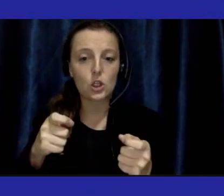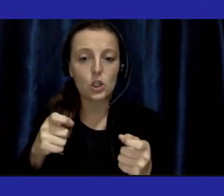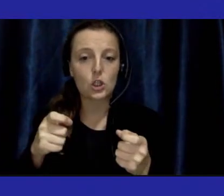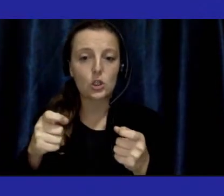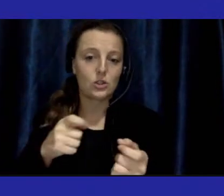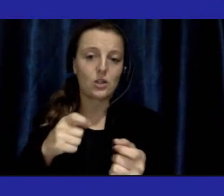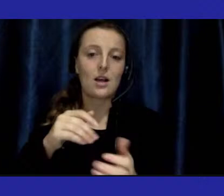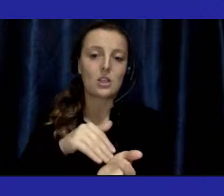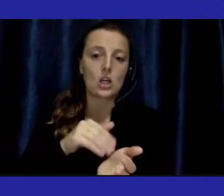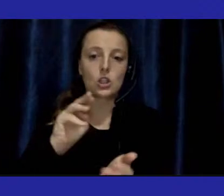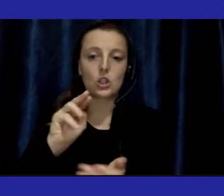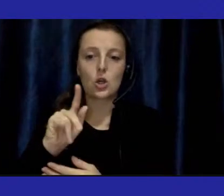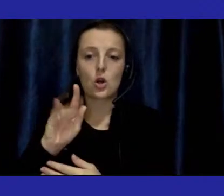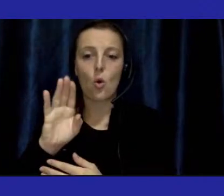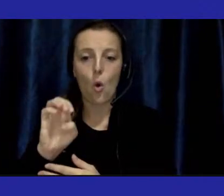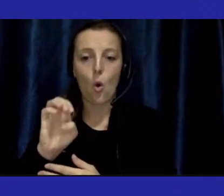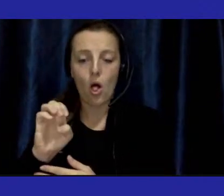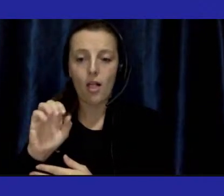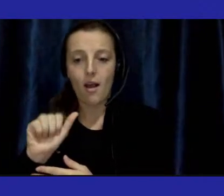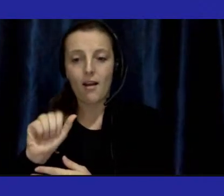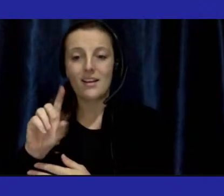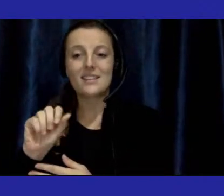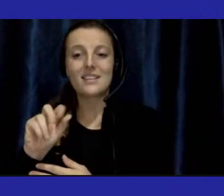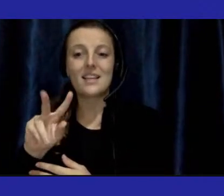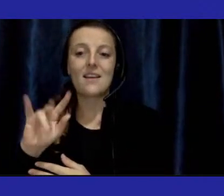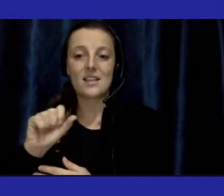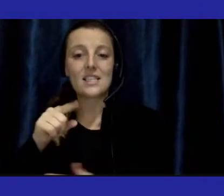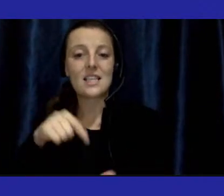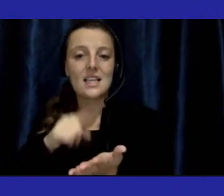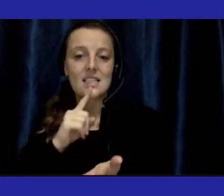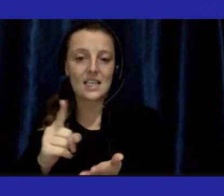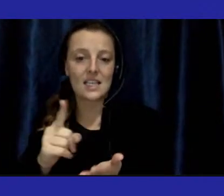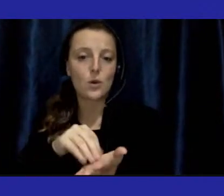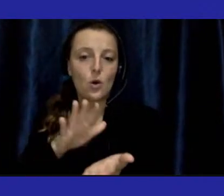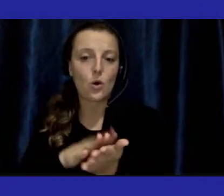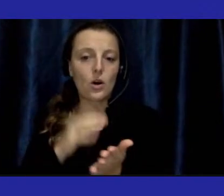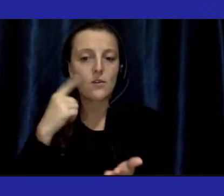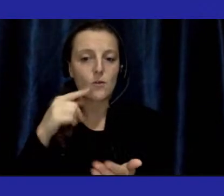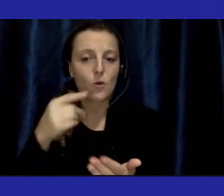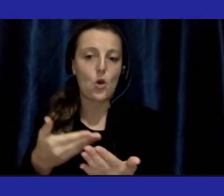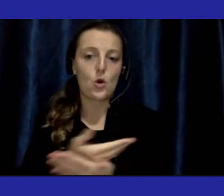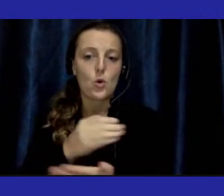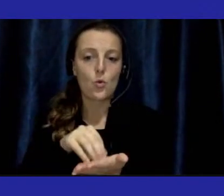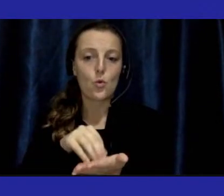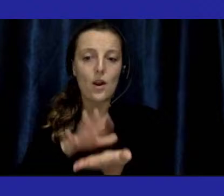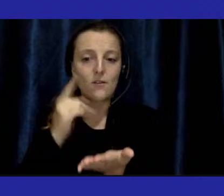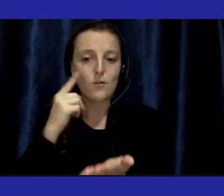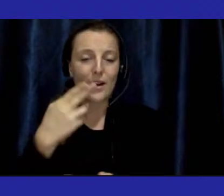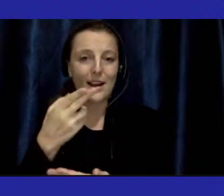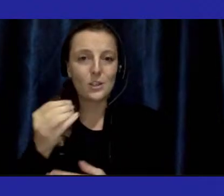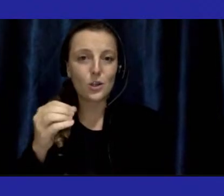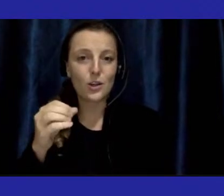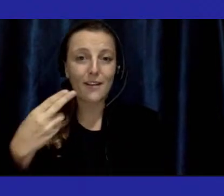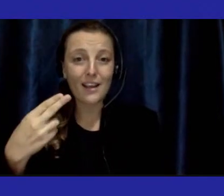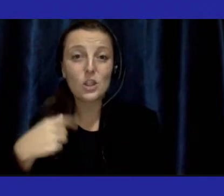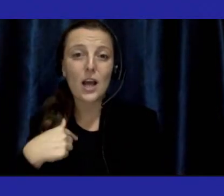it's every quarter this is a new record for H&H, and once again, right, it went up from 69.8